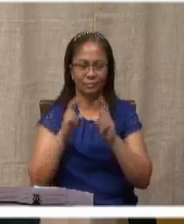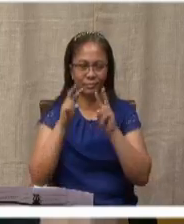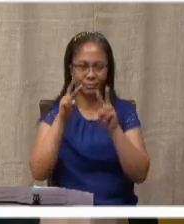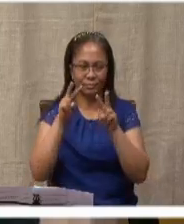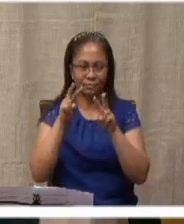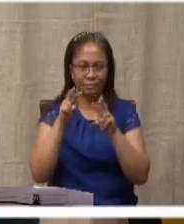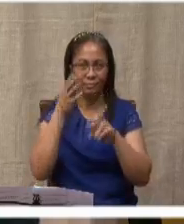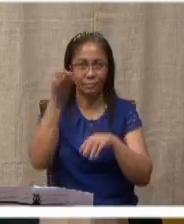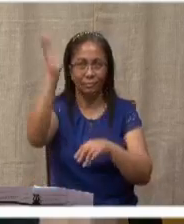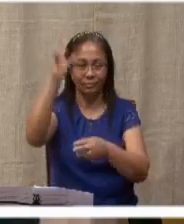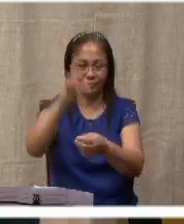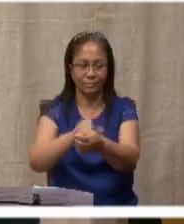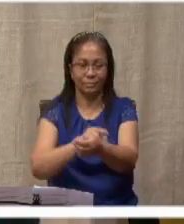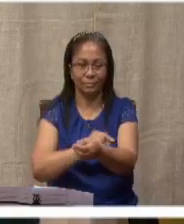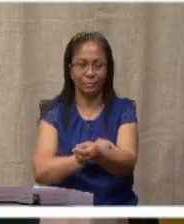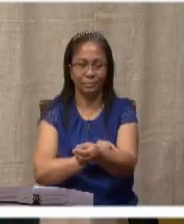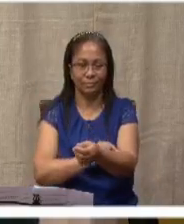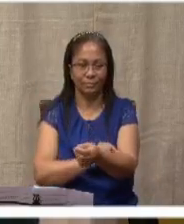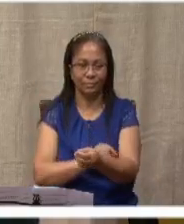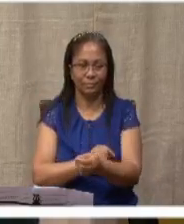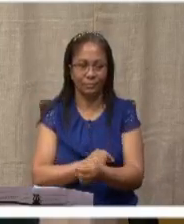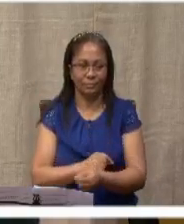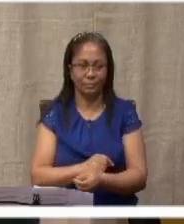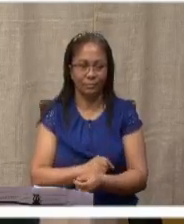behold the lamb of god